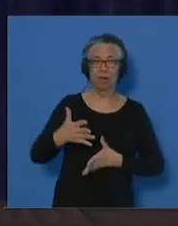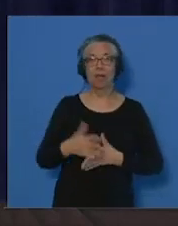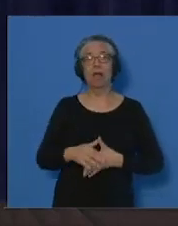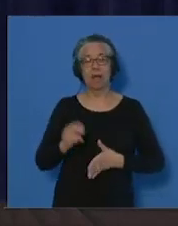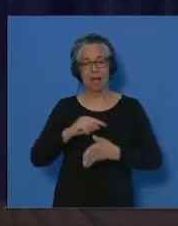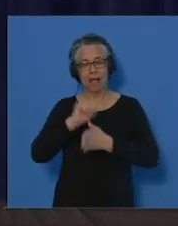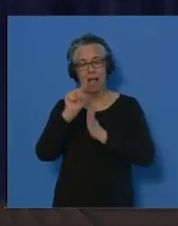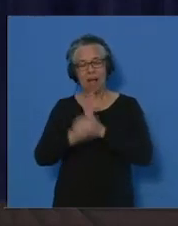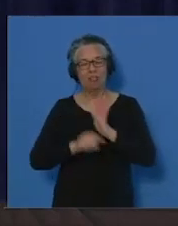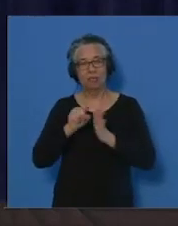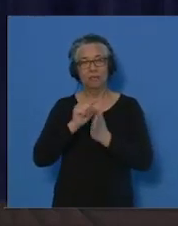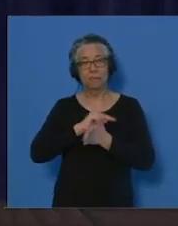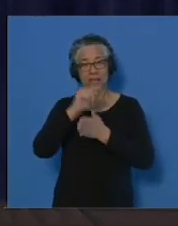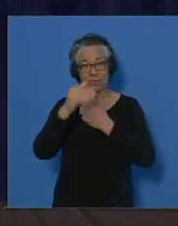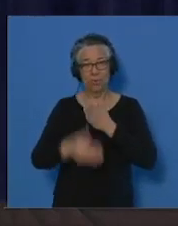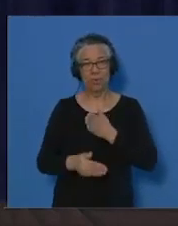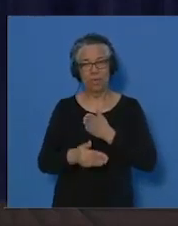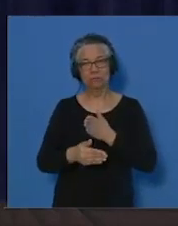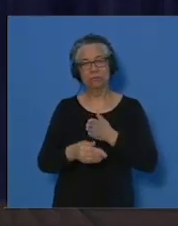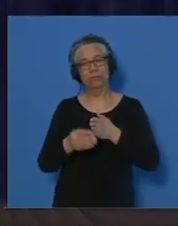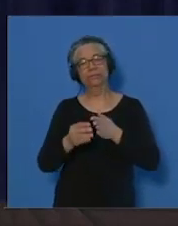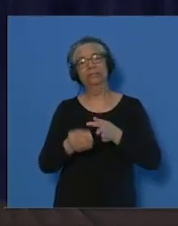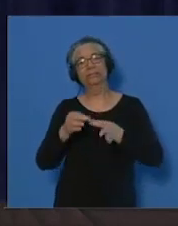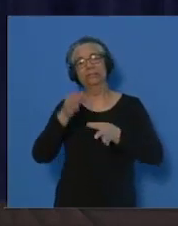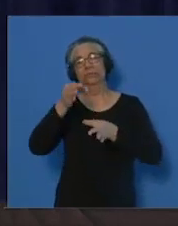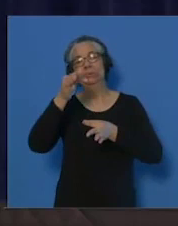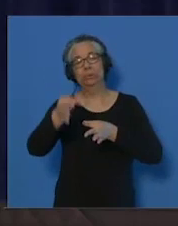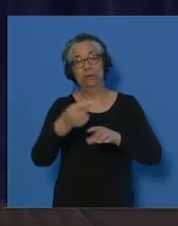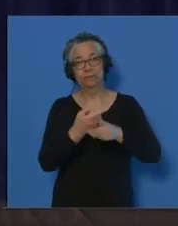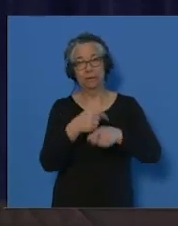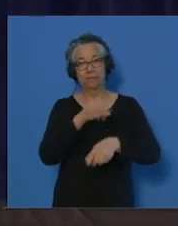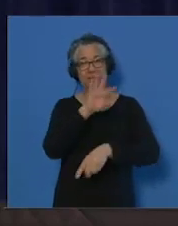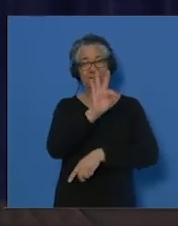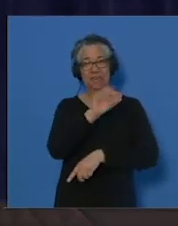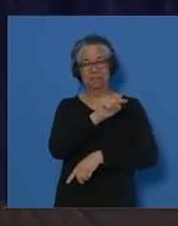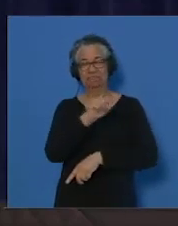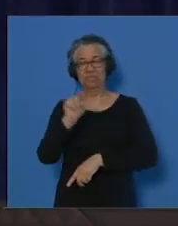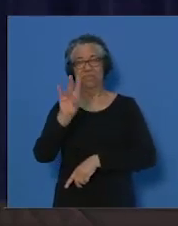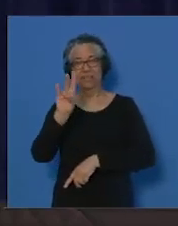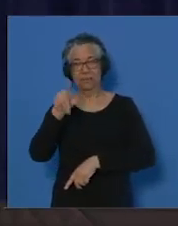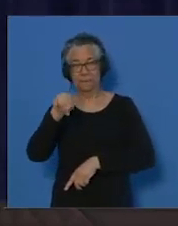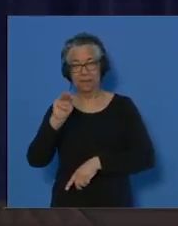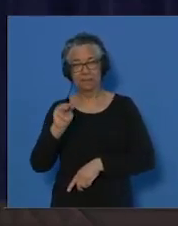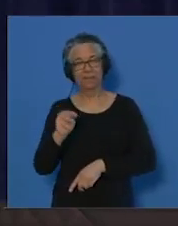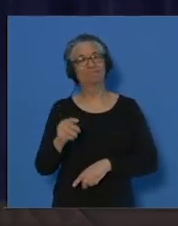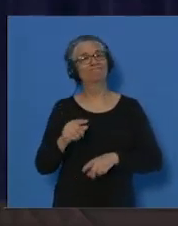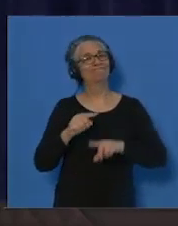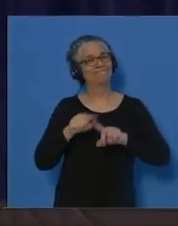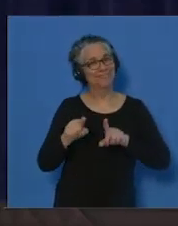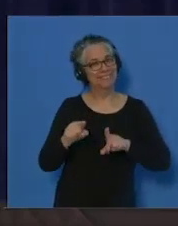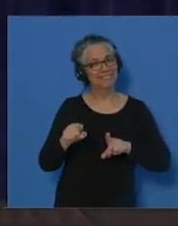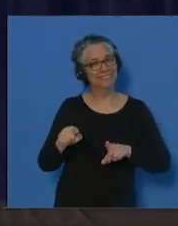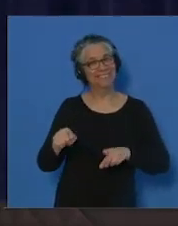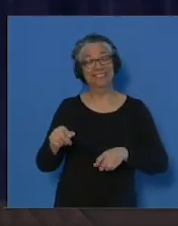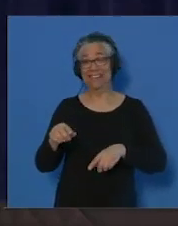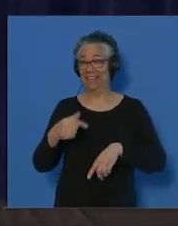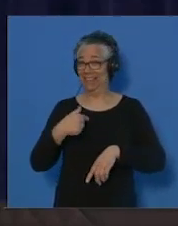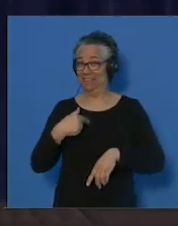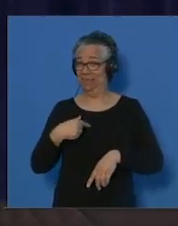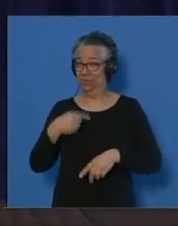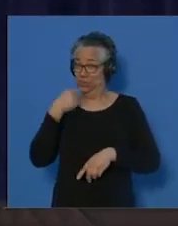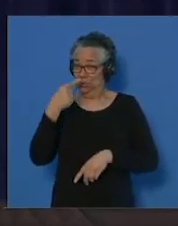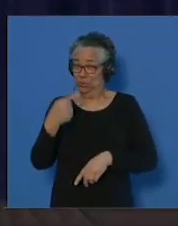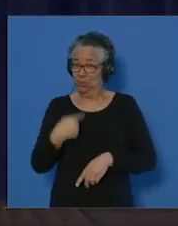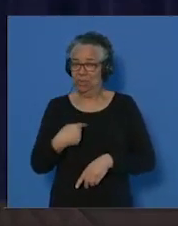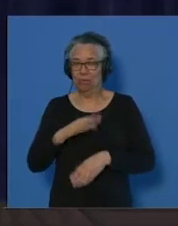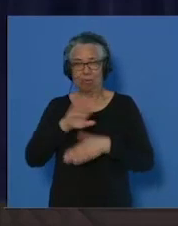weekend were extended from 9 to 7 p.m. However, I'm informed that all of those slots have